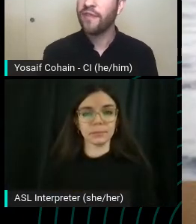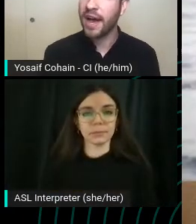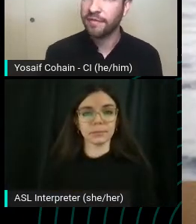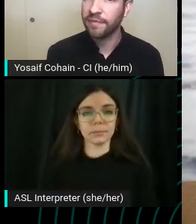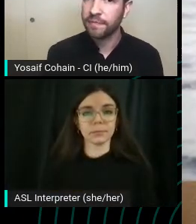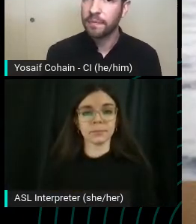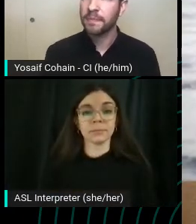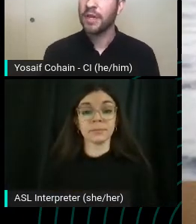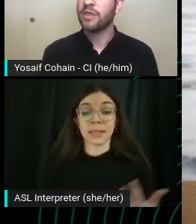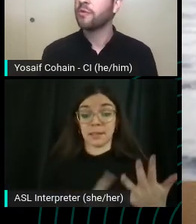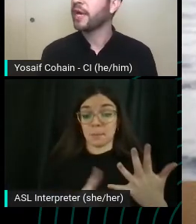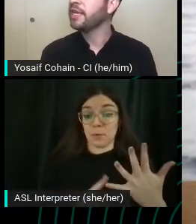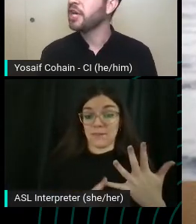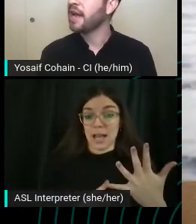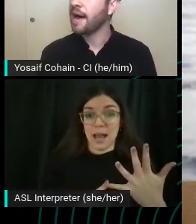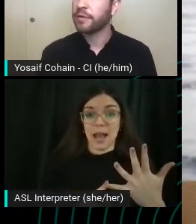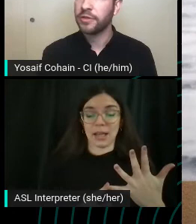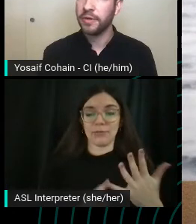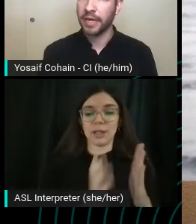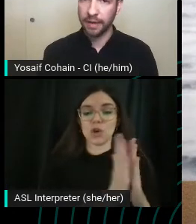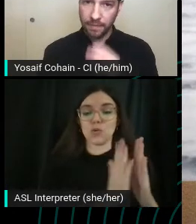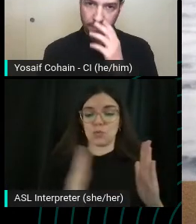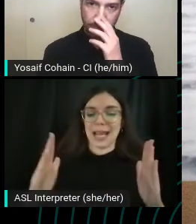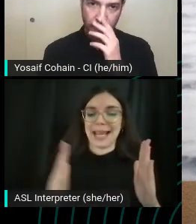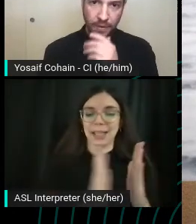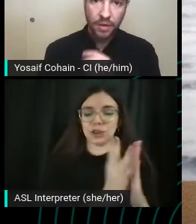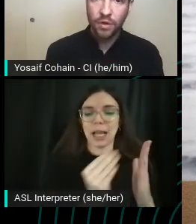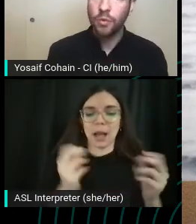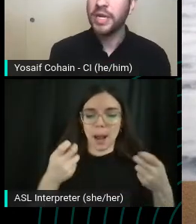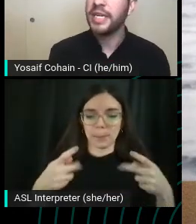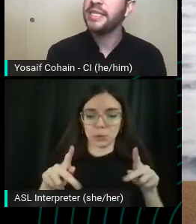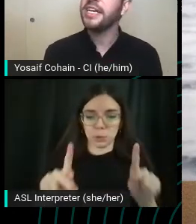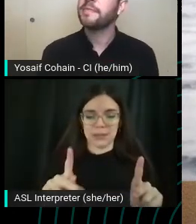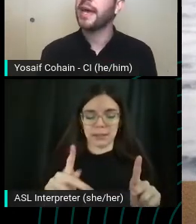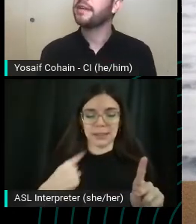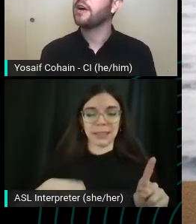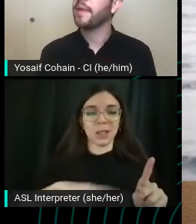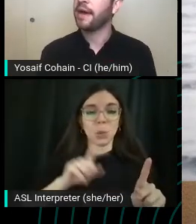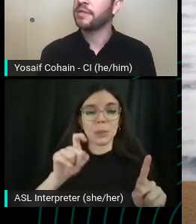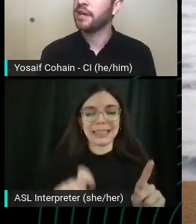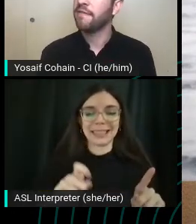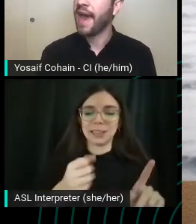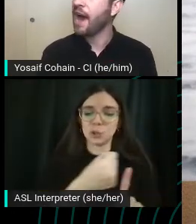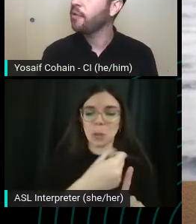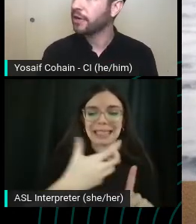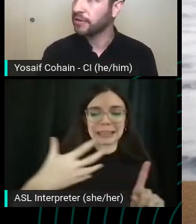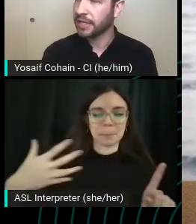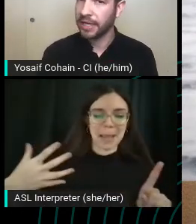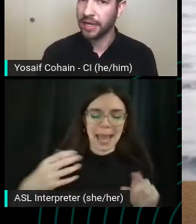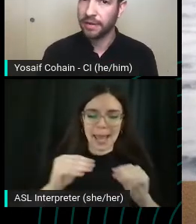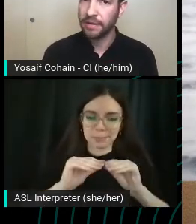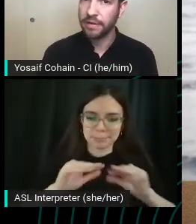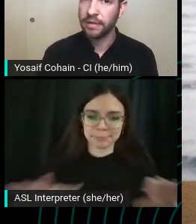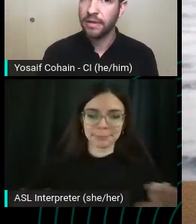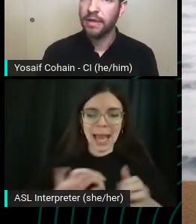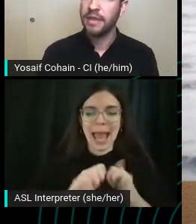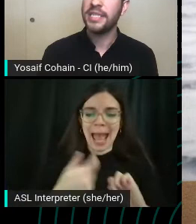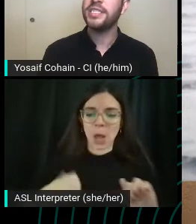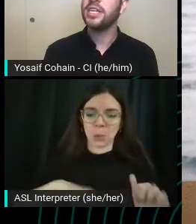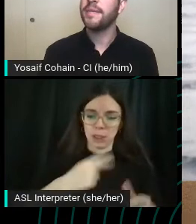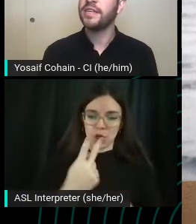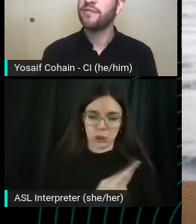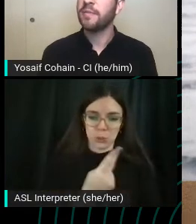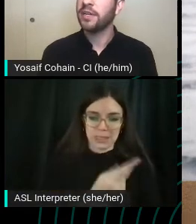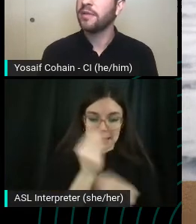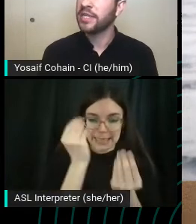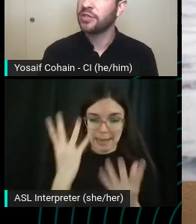Number 5, the range and opportunity. We need to expand our bounds of how we're using data. This